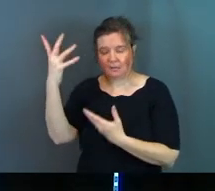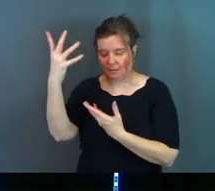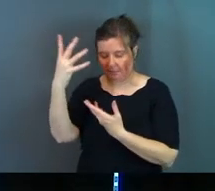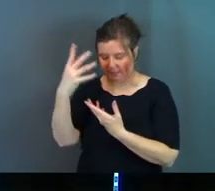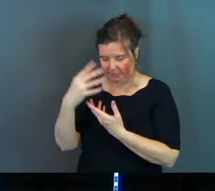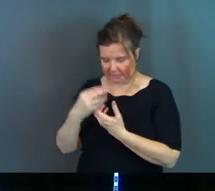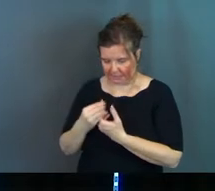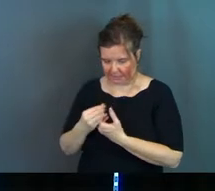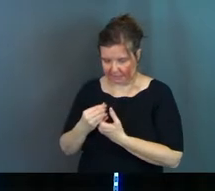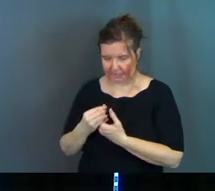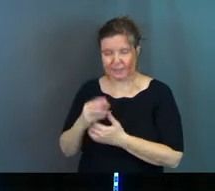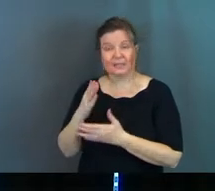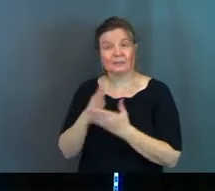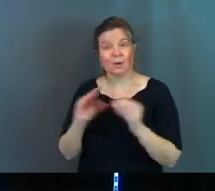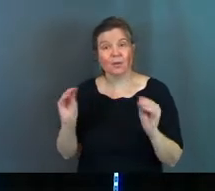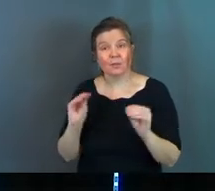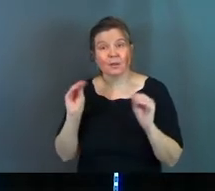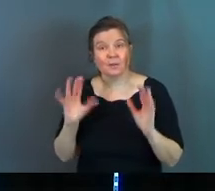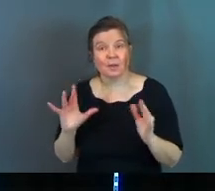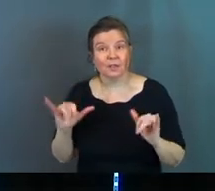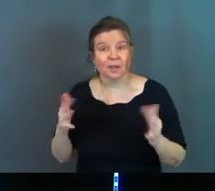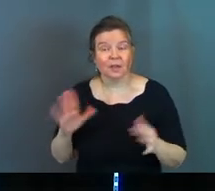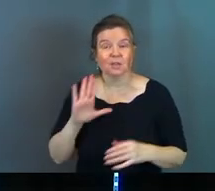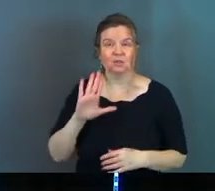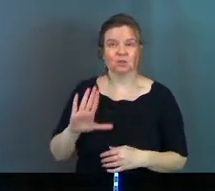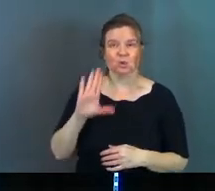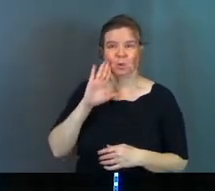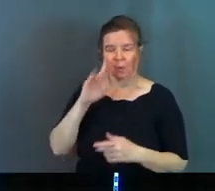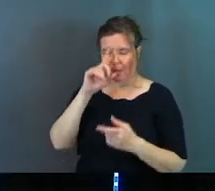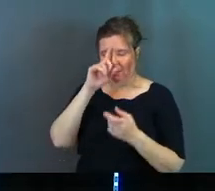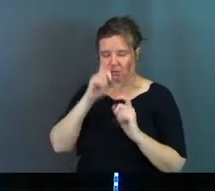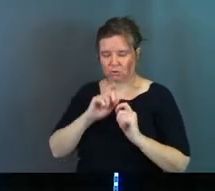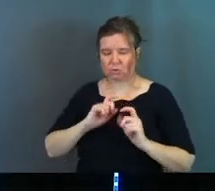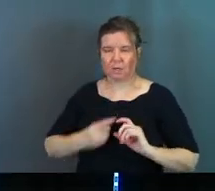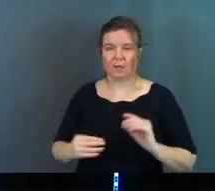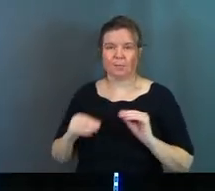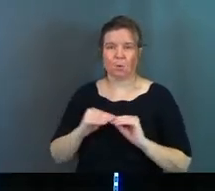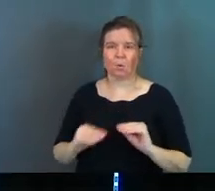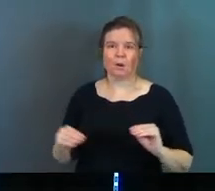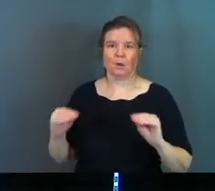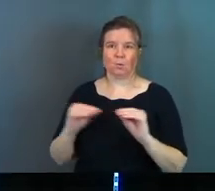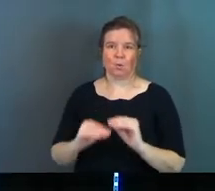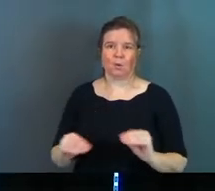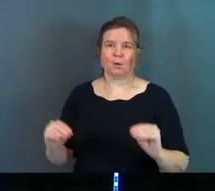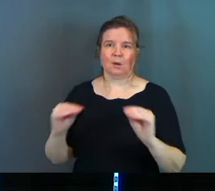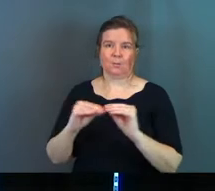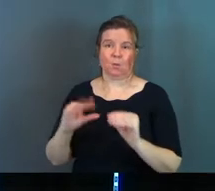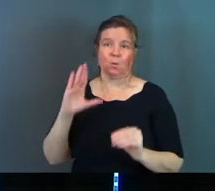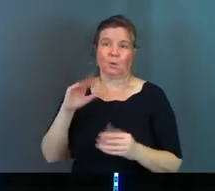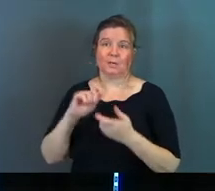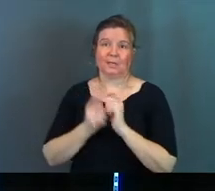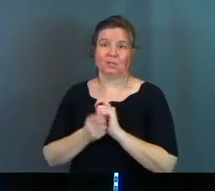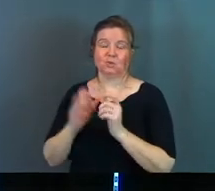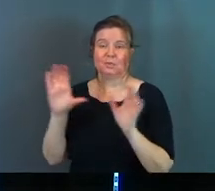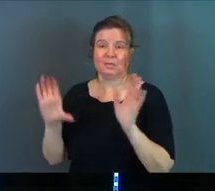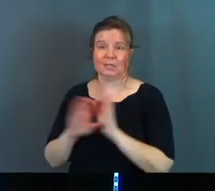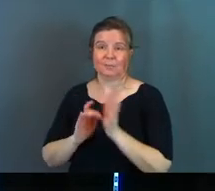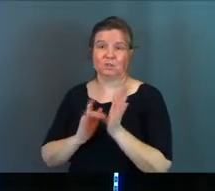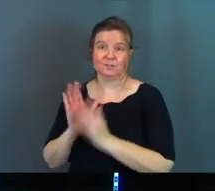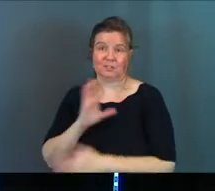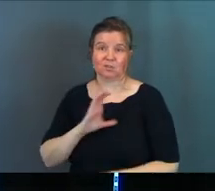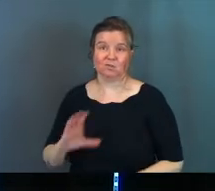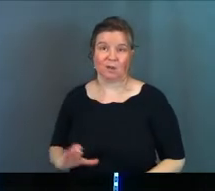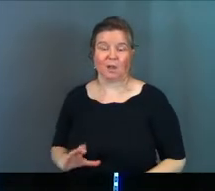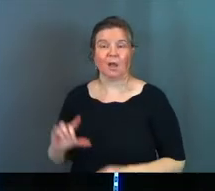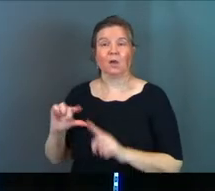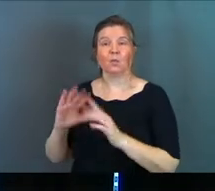in. So part of the miracle of that is you're going to change more and more and more into the image of Jesus